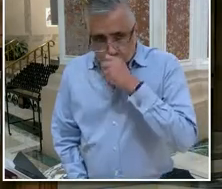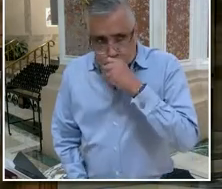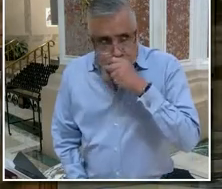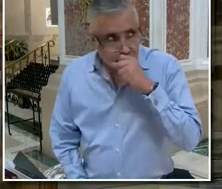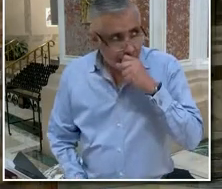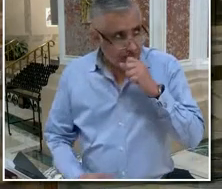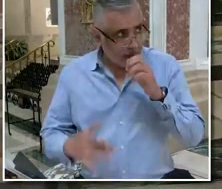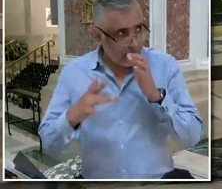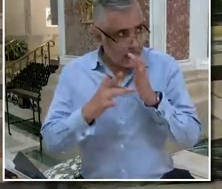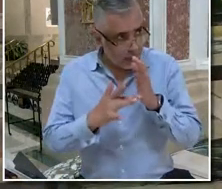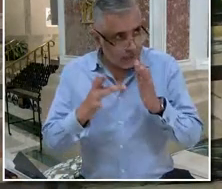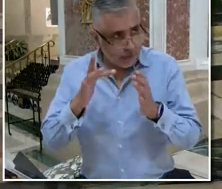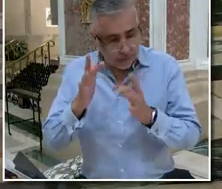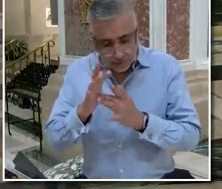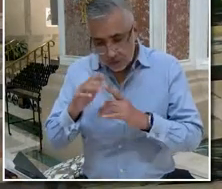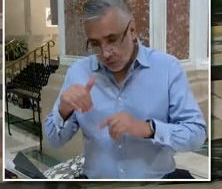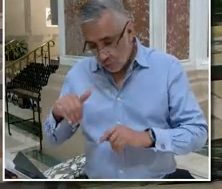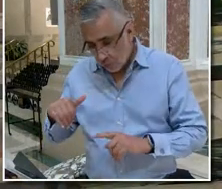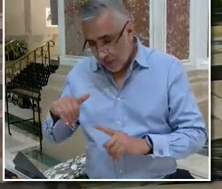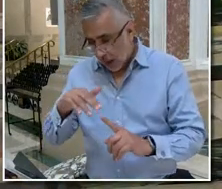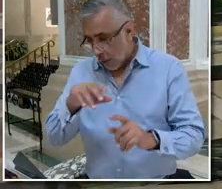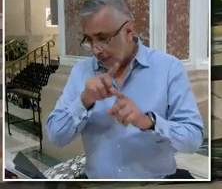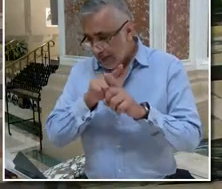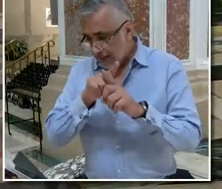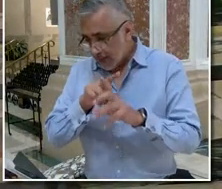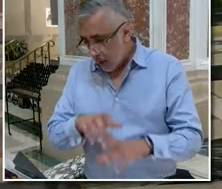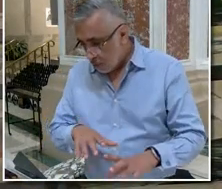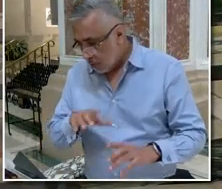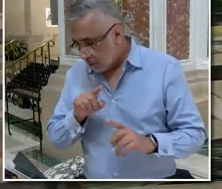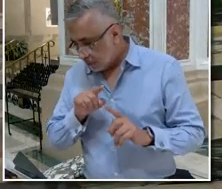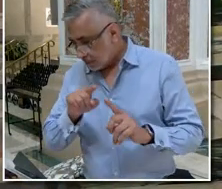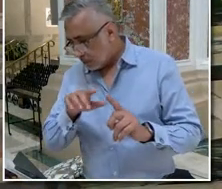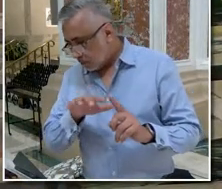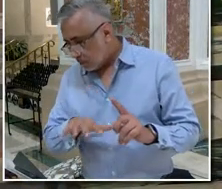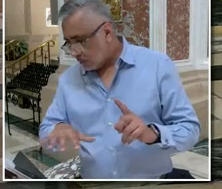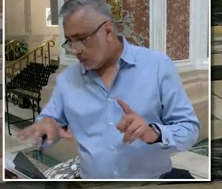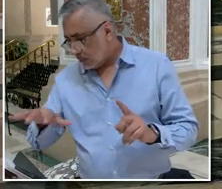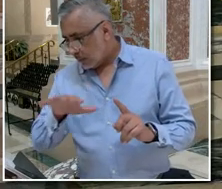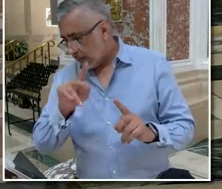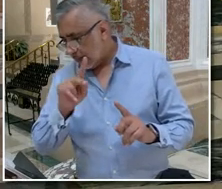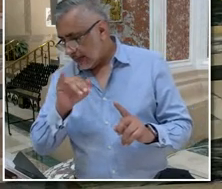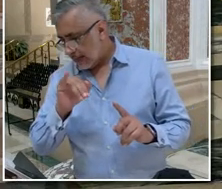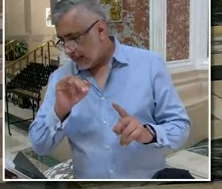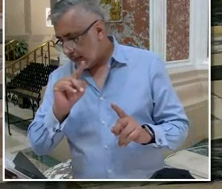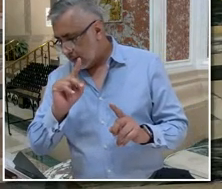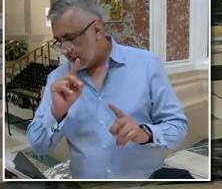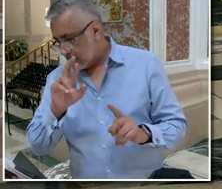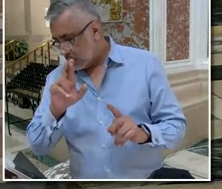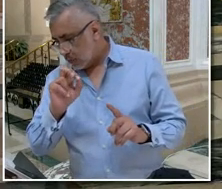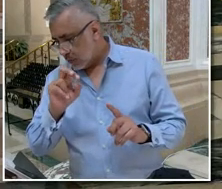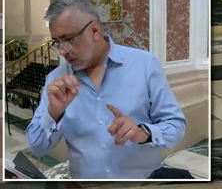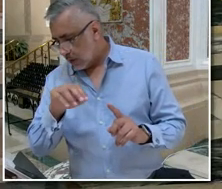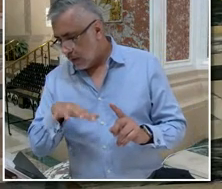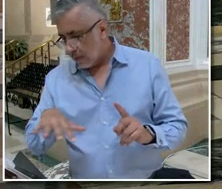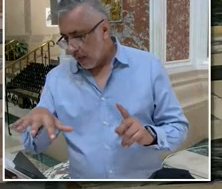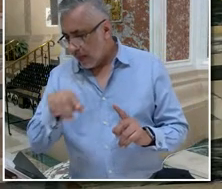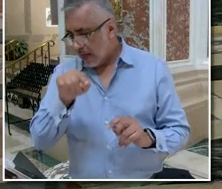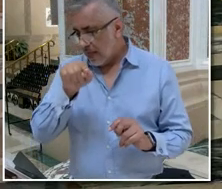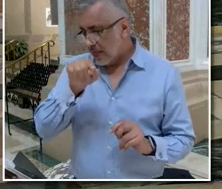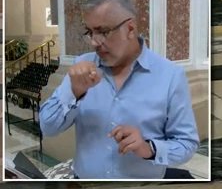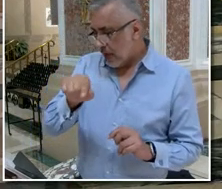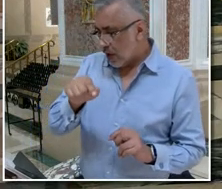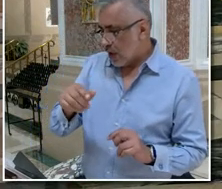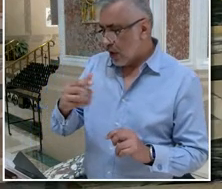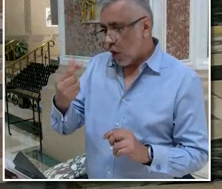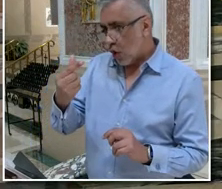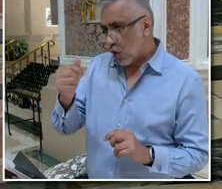Jesus went out with his disciples across the Kidron Valley to where there was a garden,